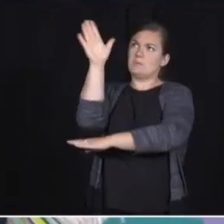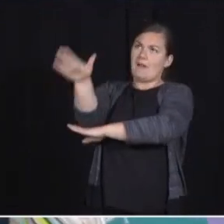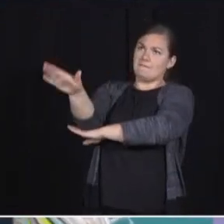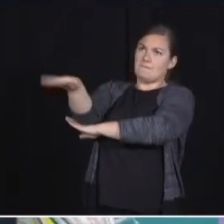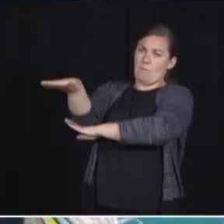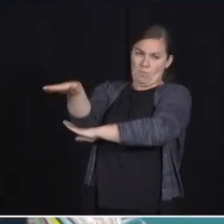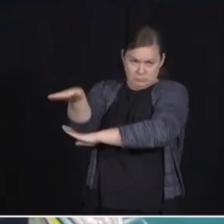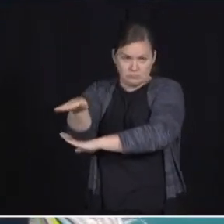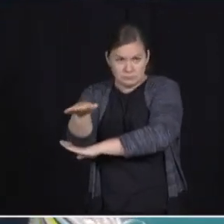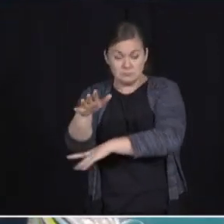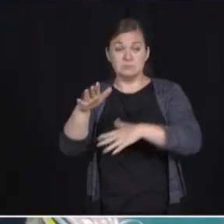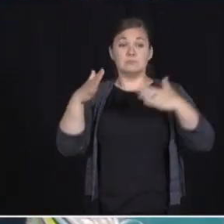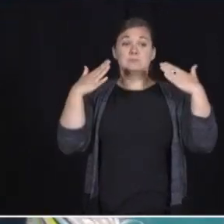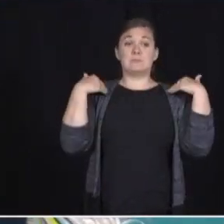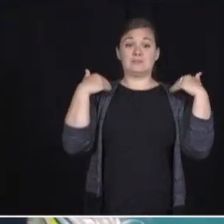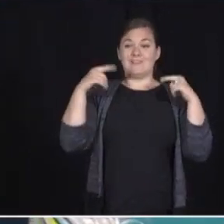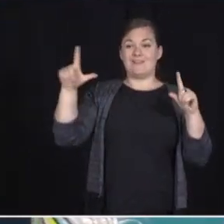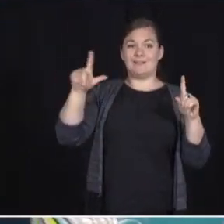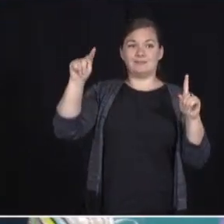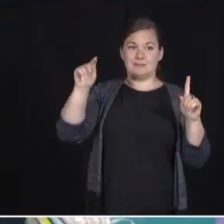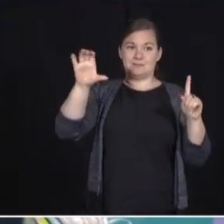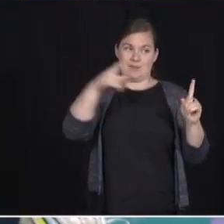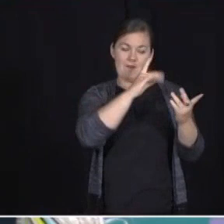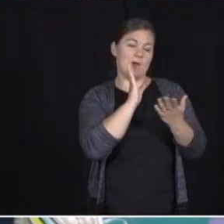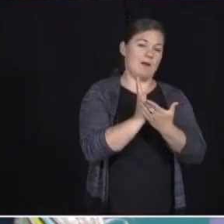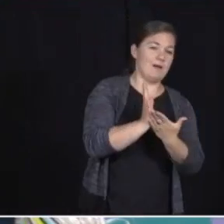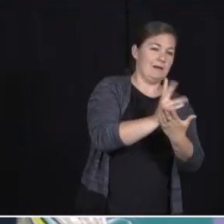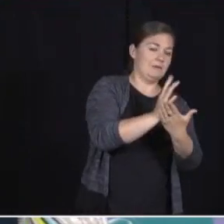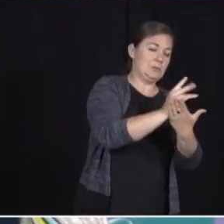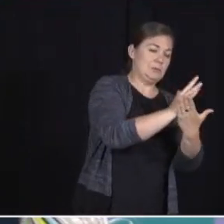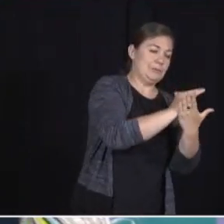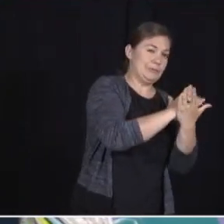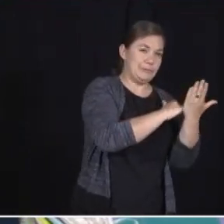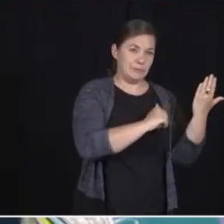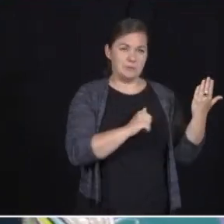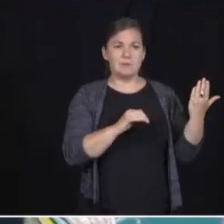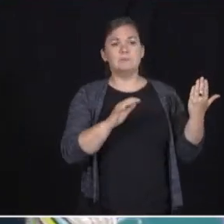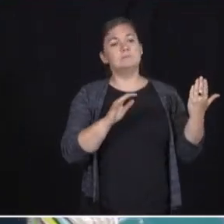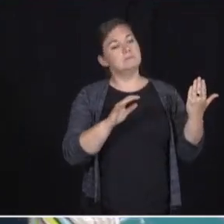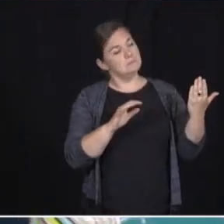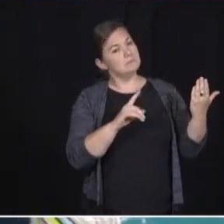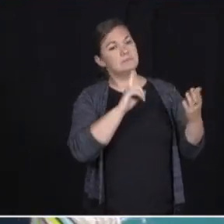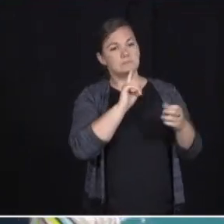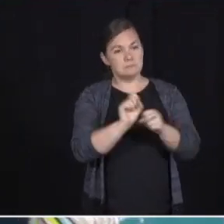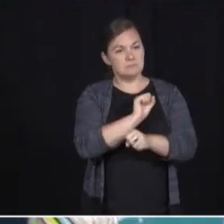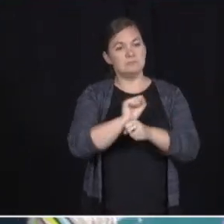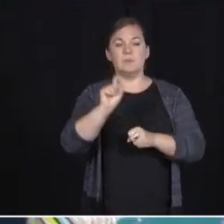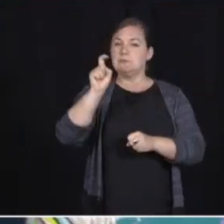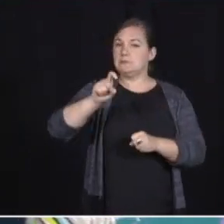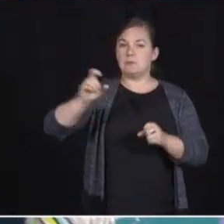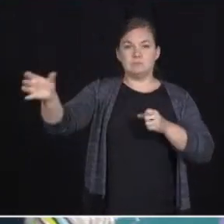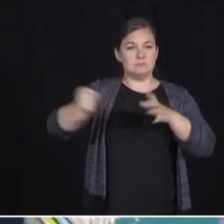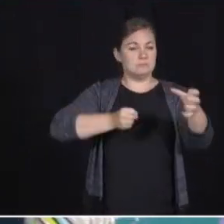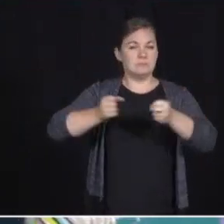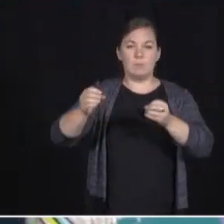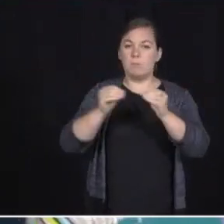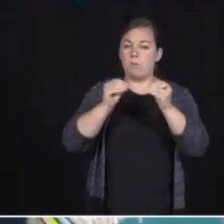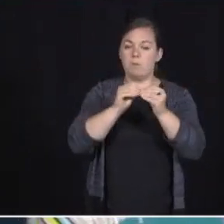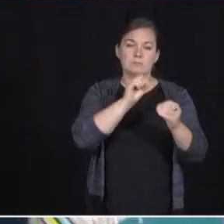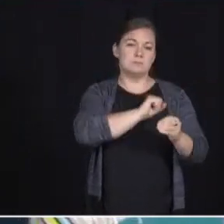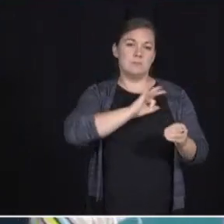running through all the details. But there's no doubt, we need more staffing. Is it going to be that